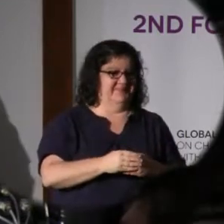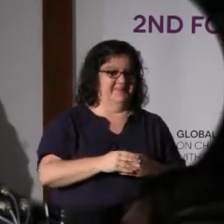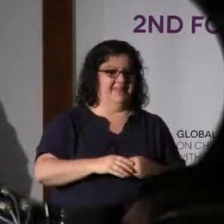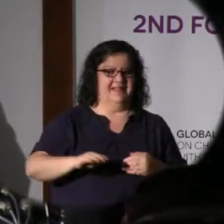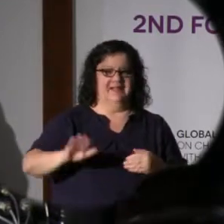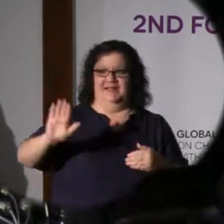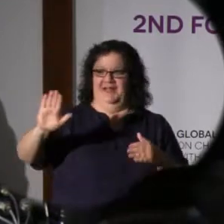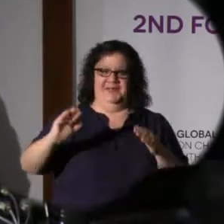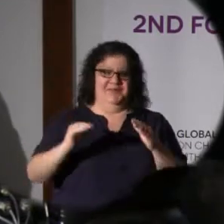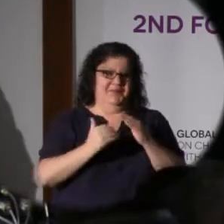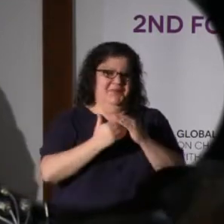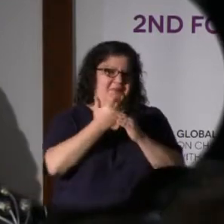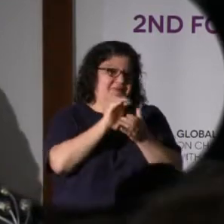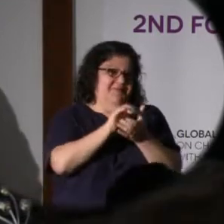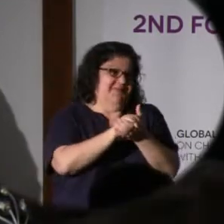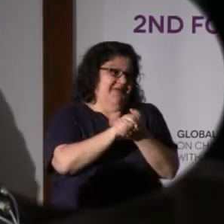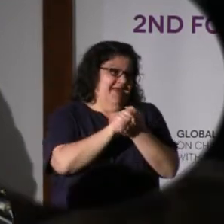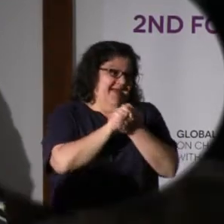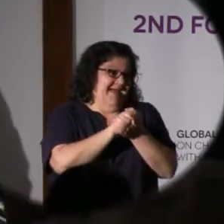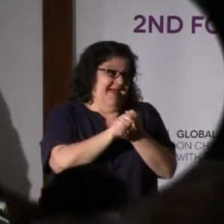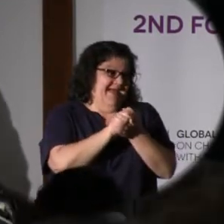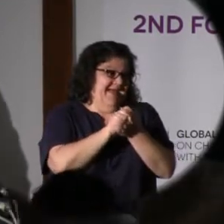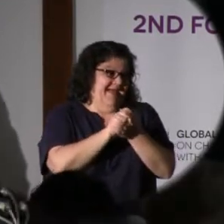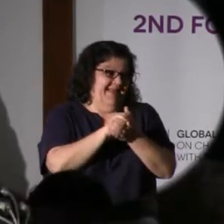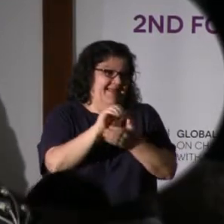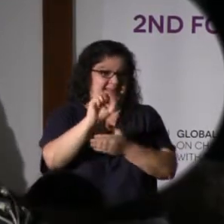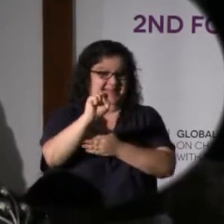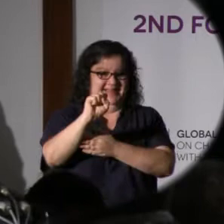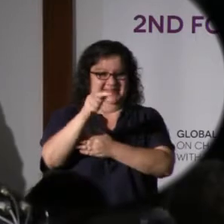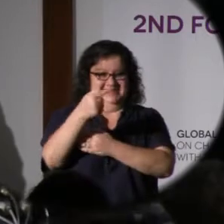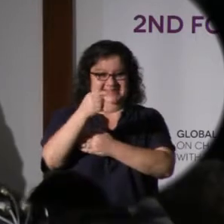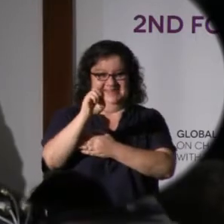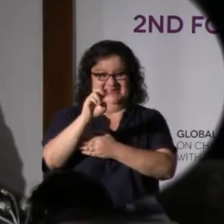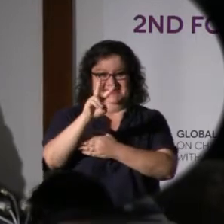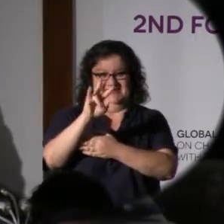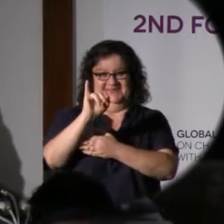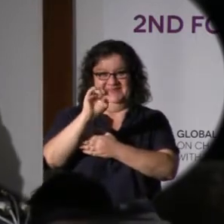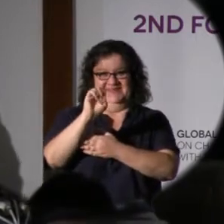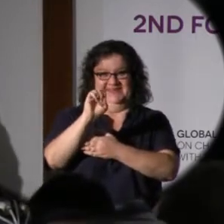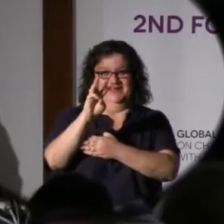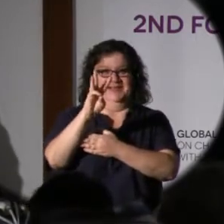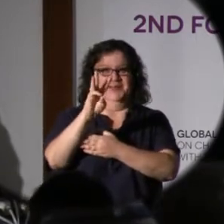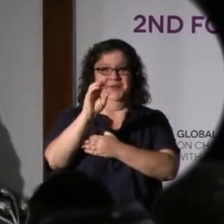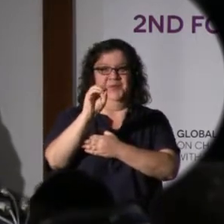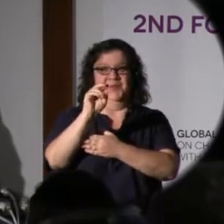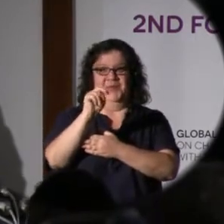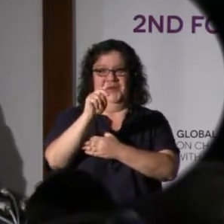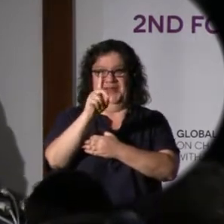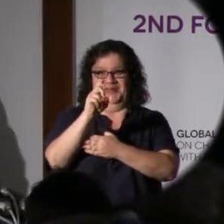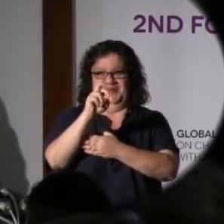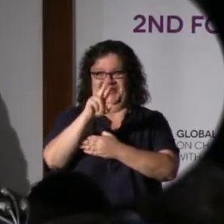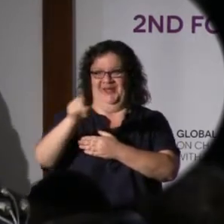I've got photographs of their meeting yesterday, the day before, which are fabulous.